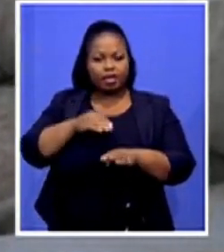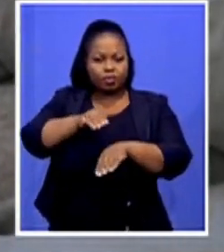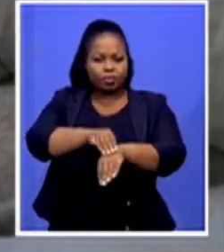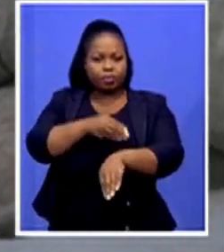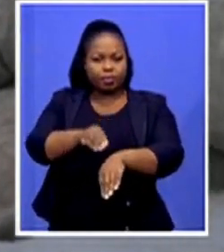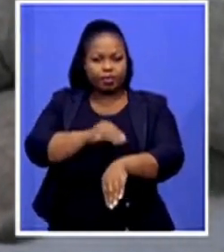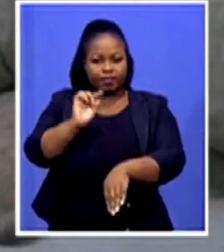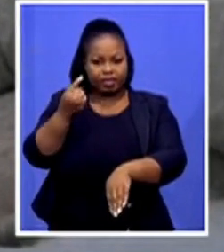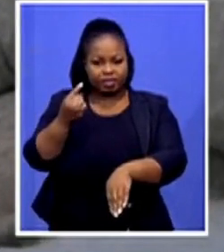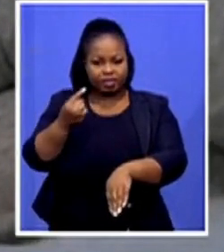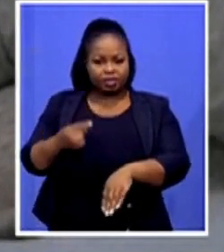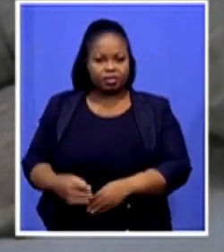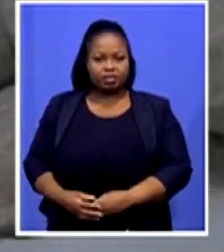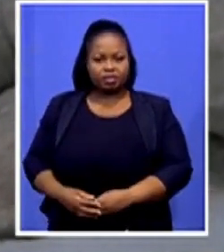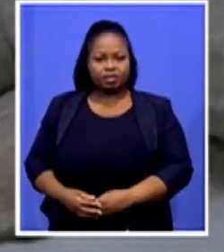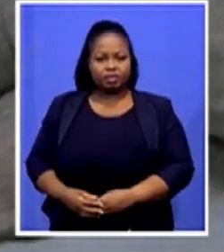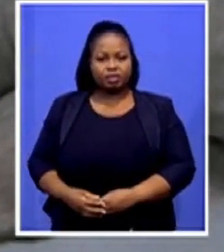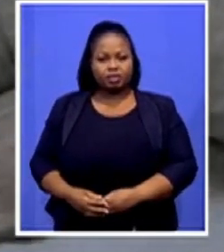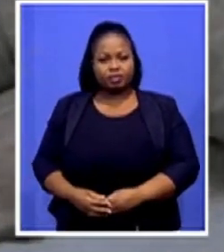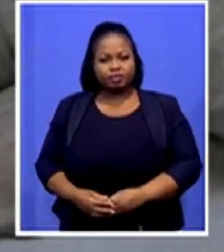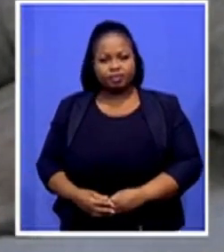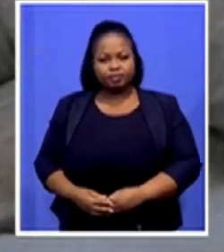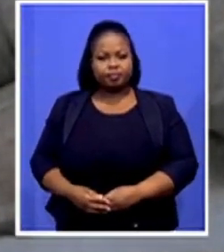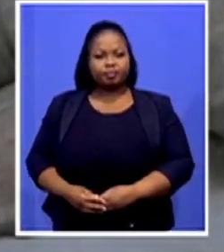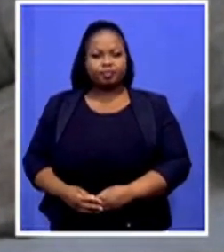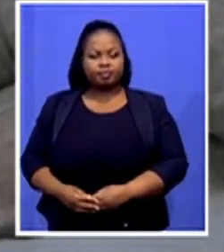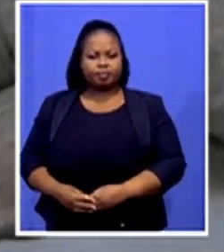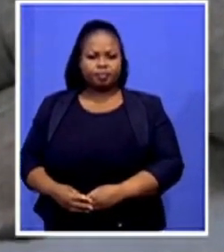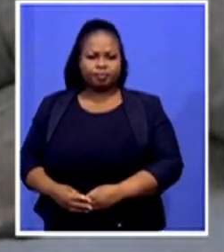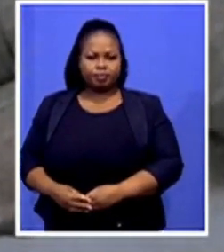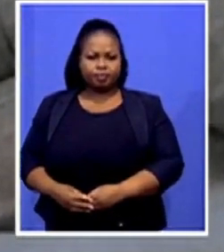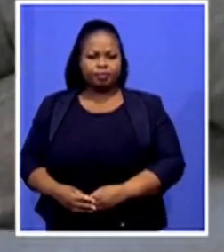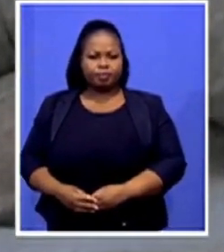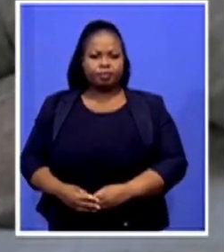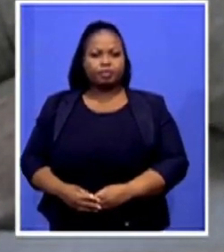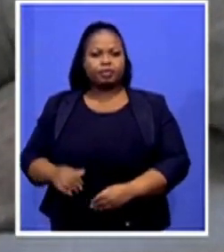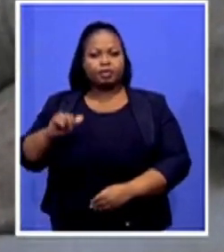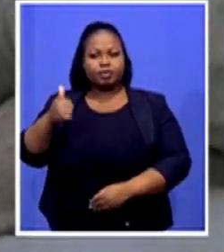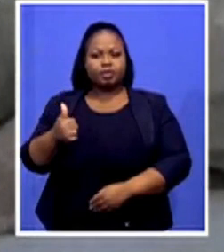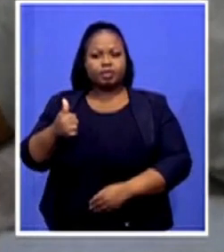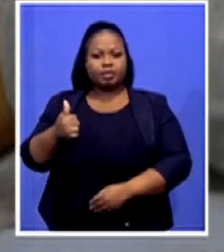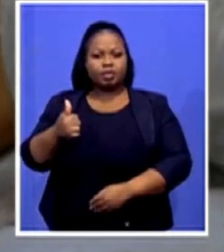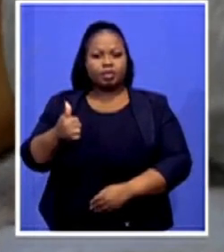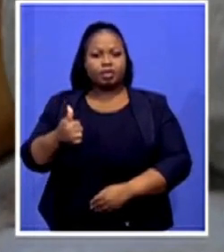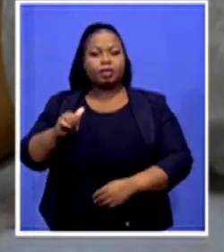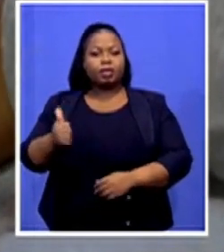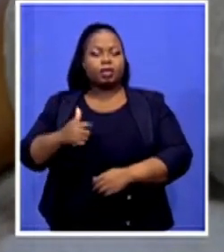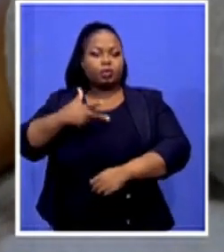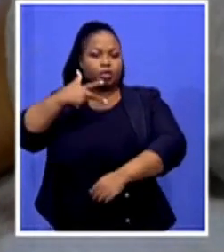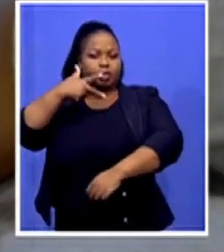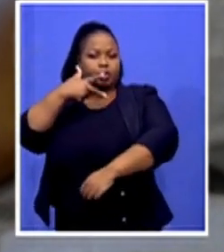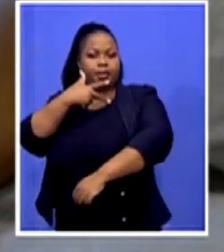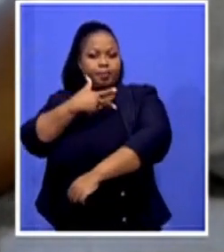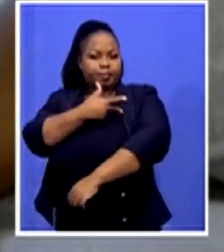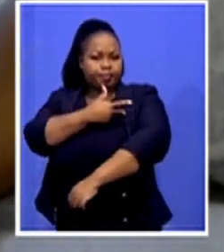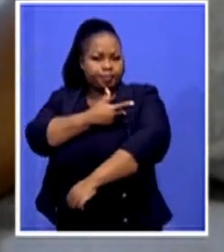and then, I'm not going to take off the yellow, but we would stabilize the arm. We would inject slowly the entire volume